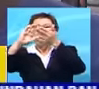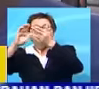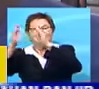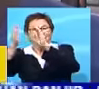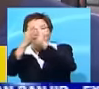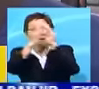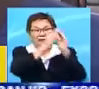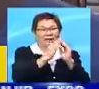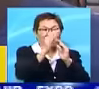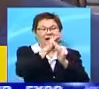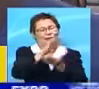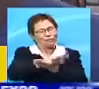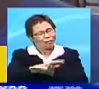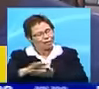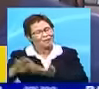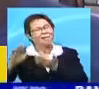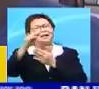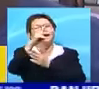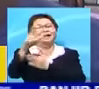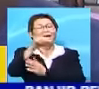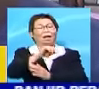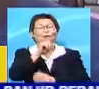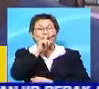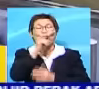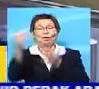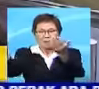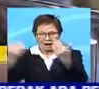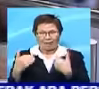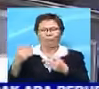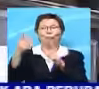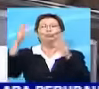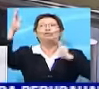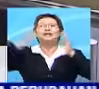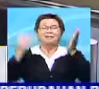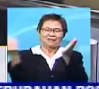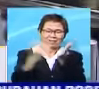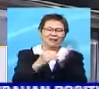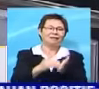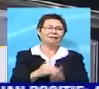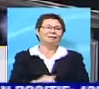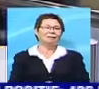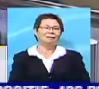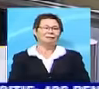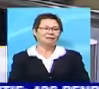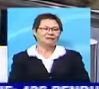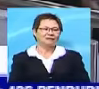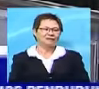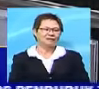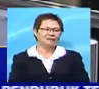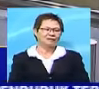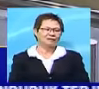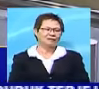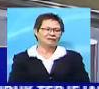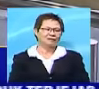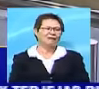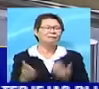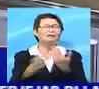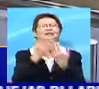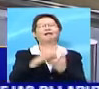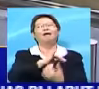I really want to go here again. Bus ini free, dan mana mau pergi